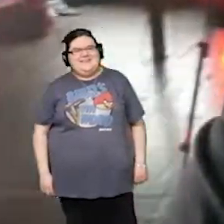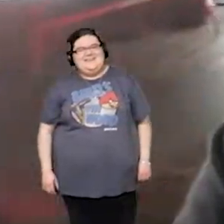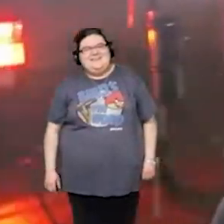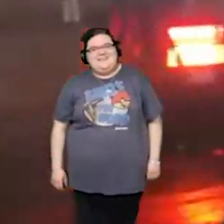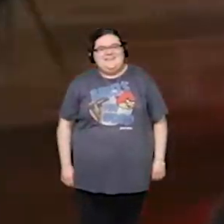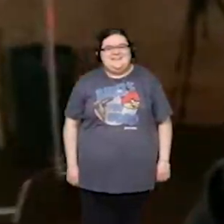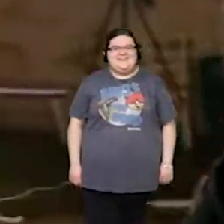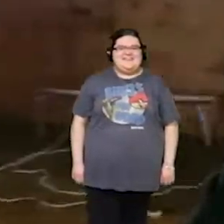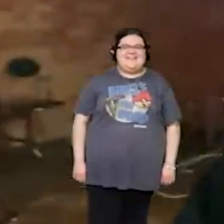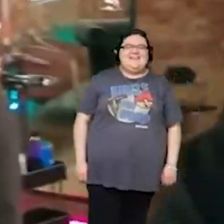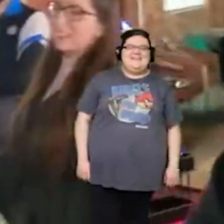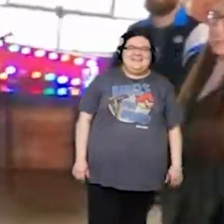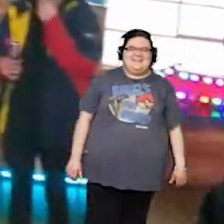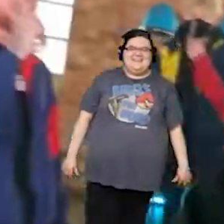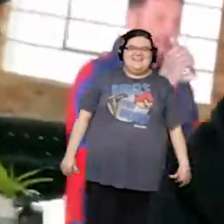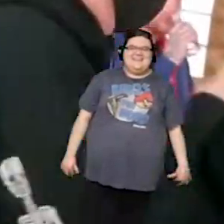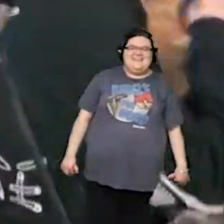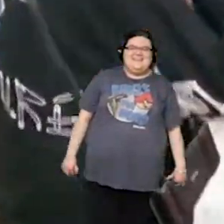don't feel so sick in my stomach anymore. Thank you.